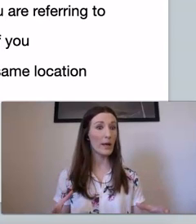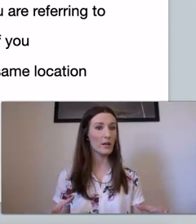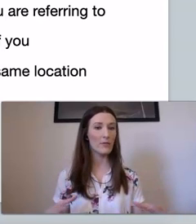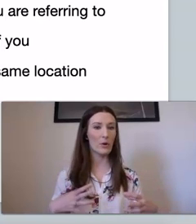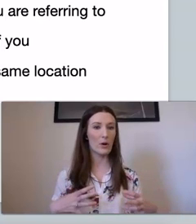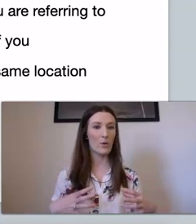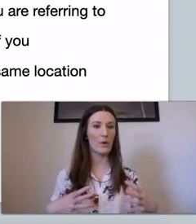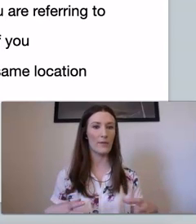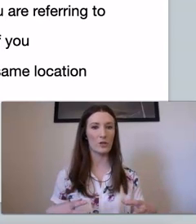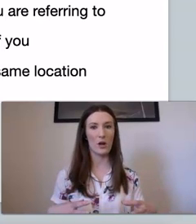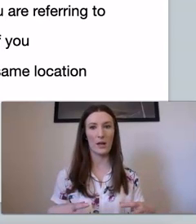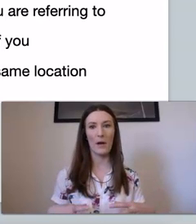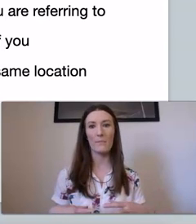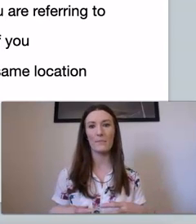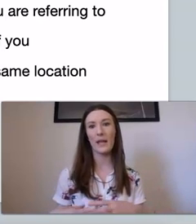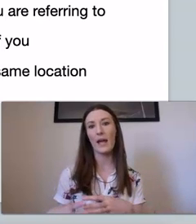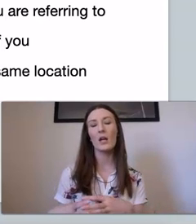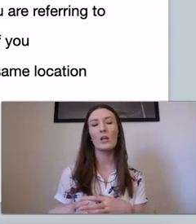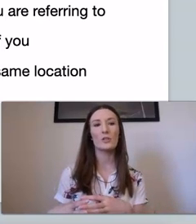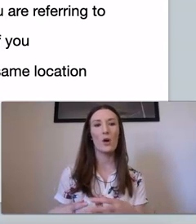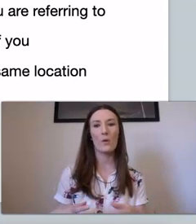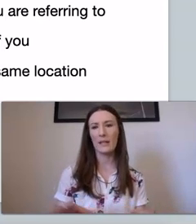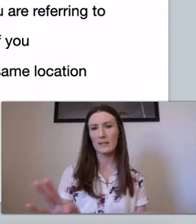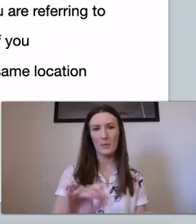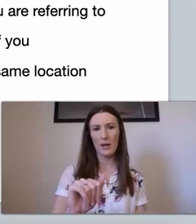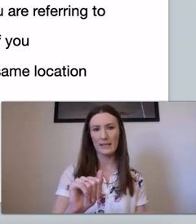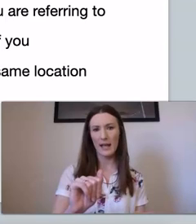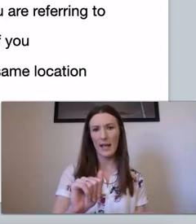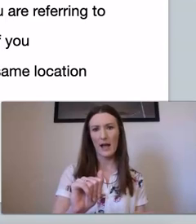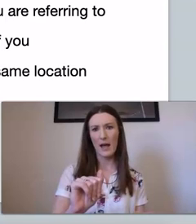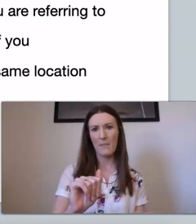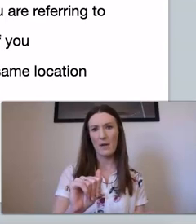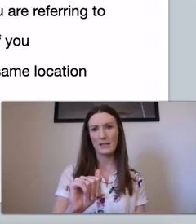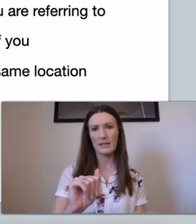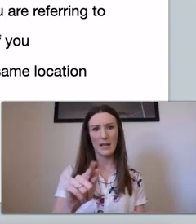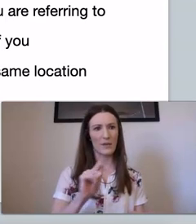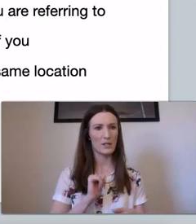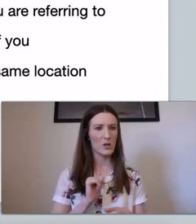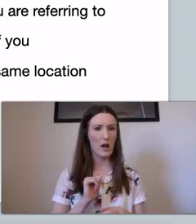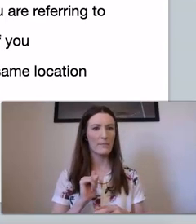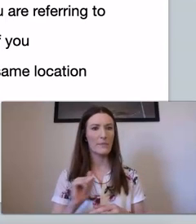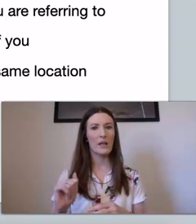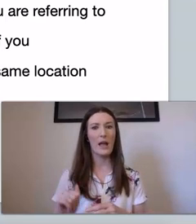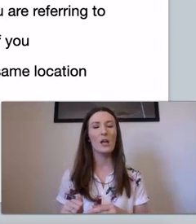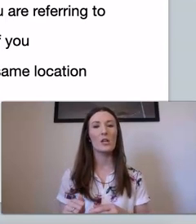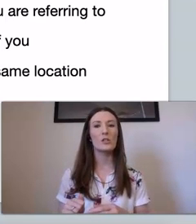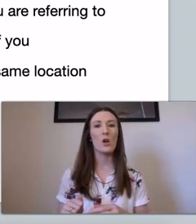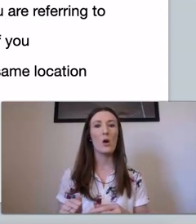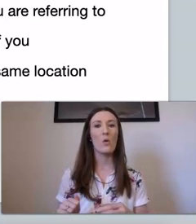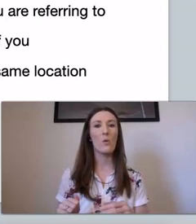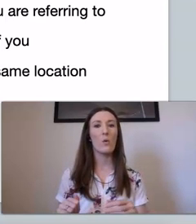reference point for whatever you're talking about, okay? So in the example, I say David and Scott,